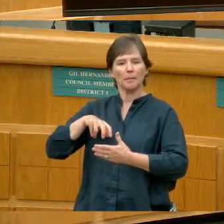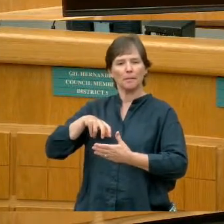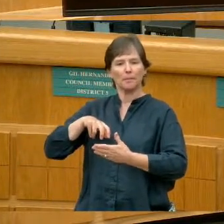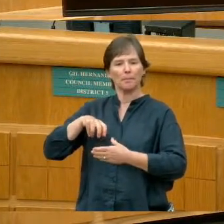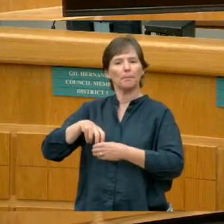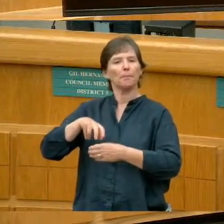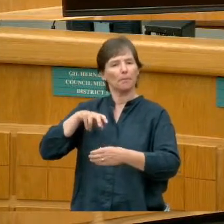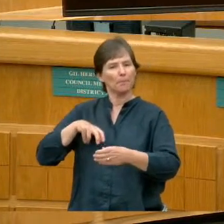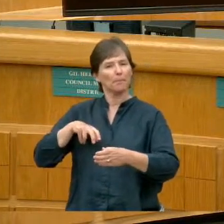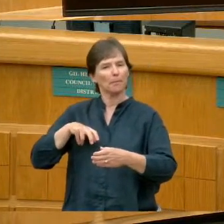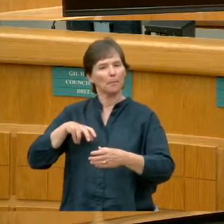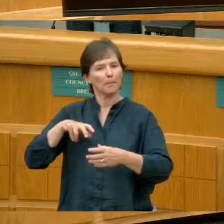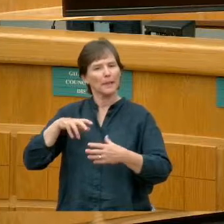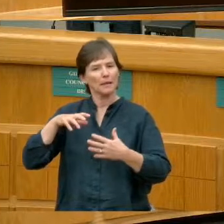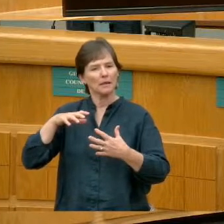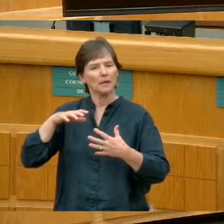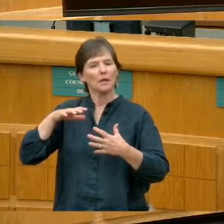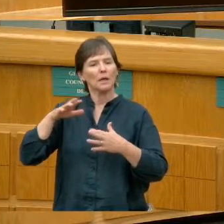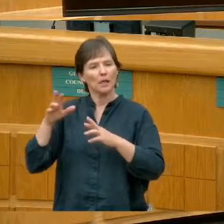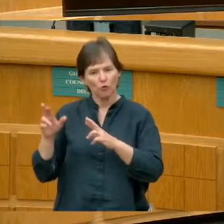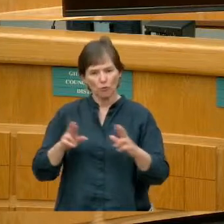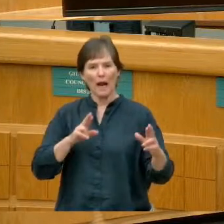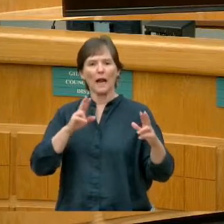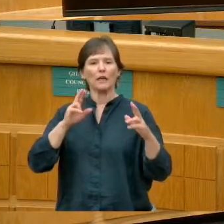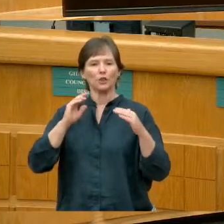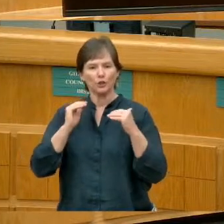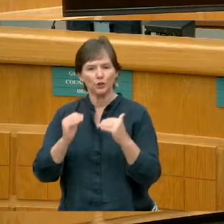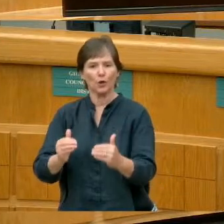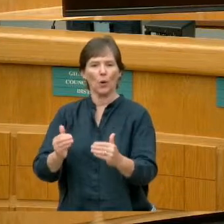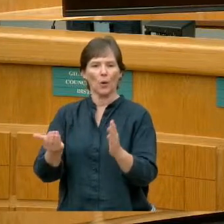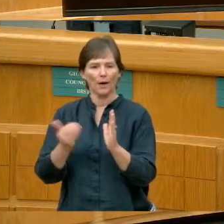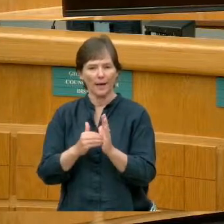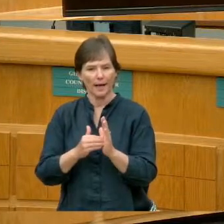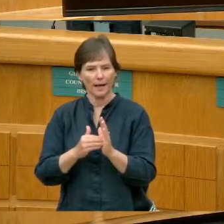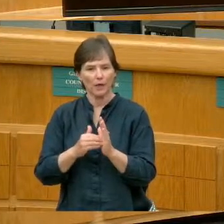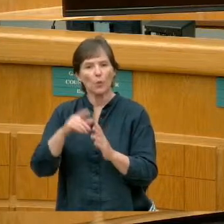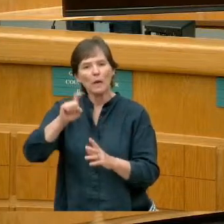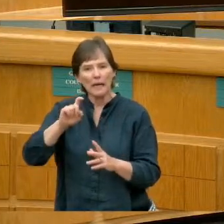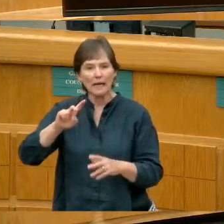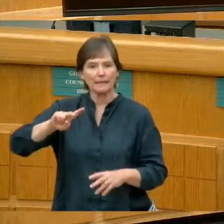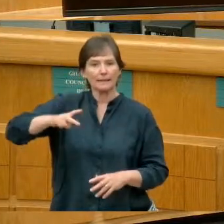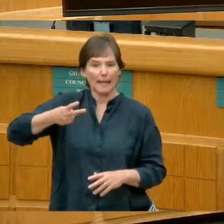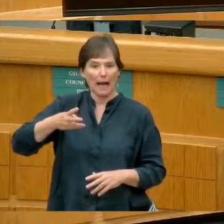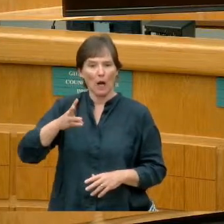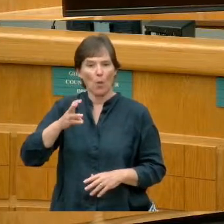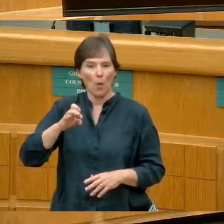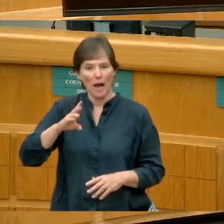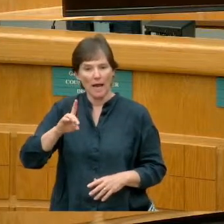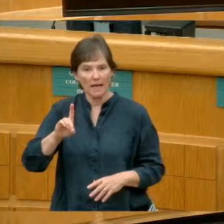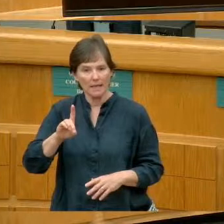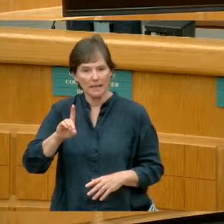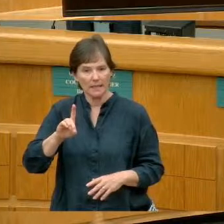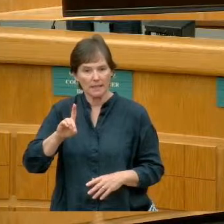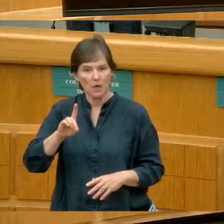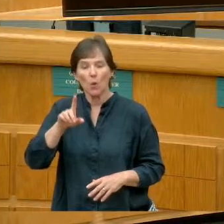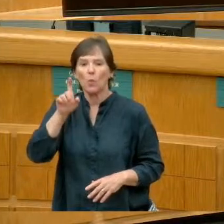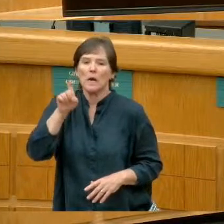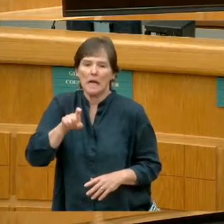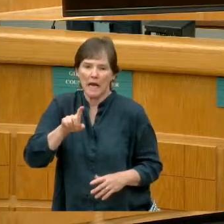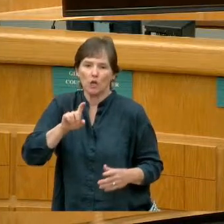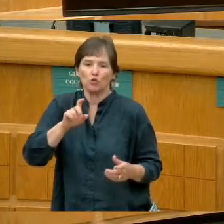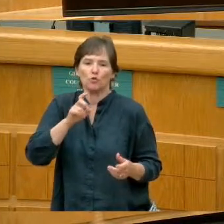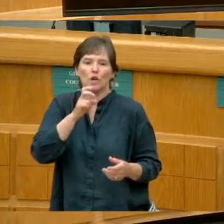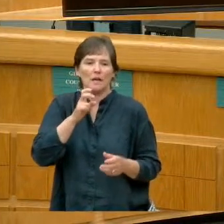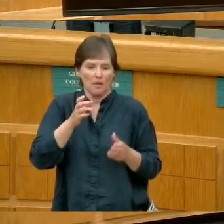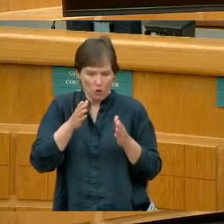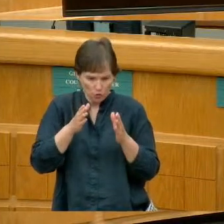our second wind. We need to catch our second wind and change the direction of what's happening to